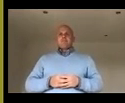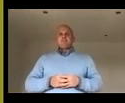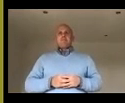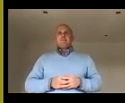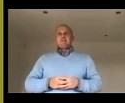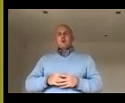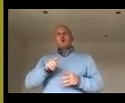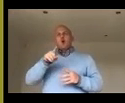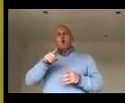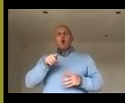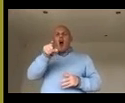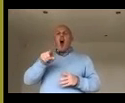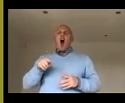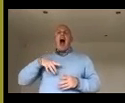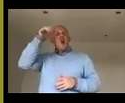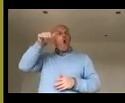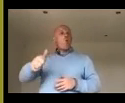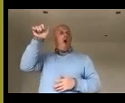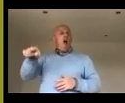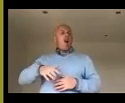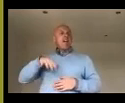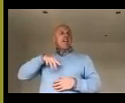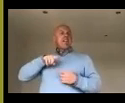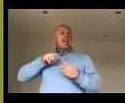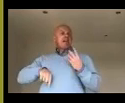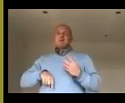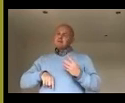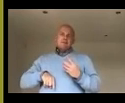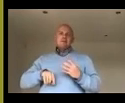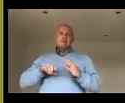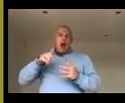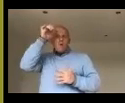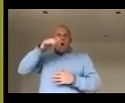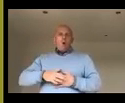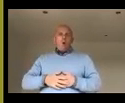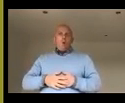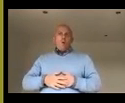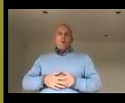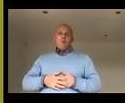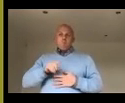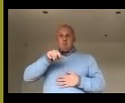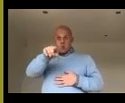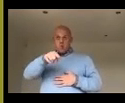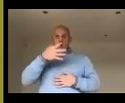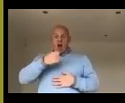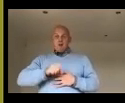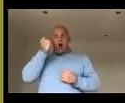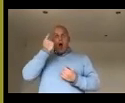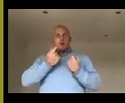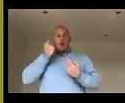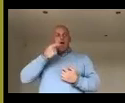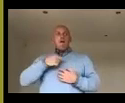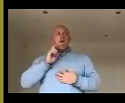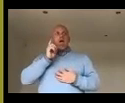needs this activity. This is really important, because you as an organisation might have a bright idea about what you want to do,